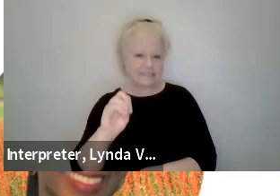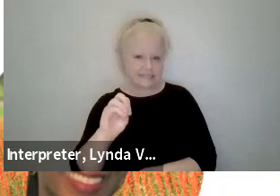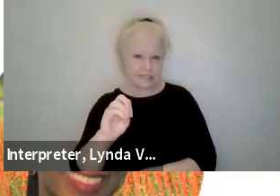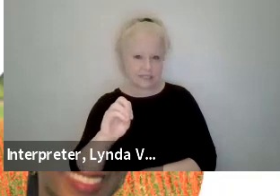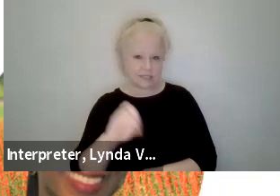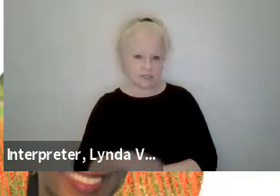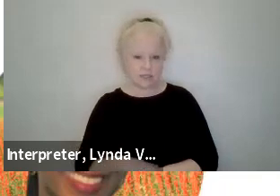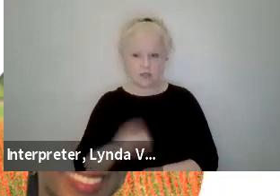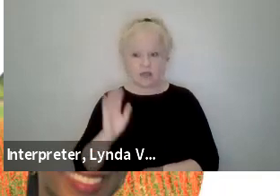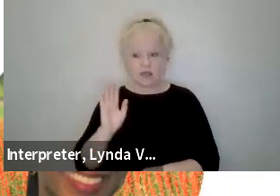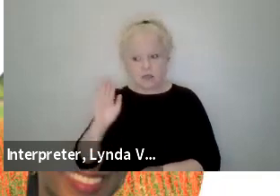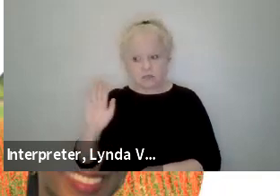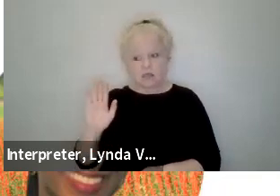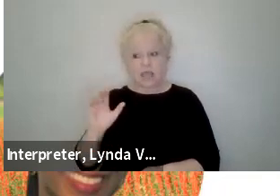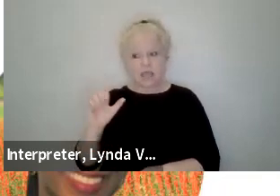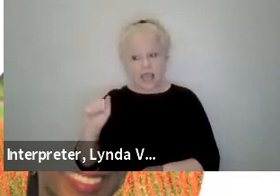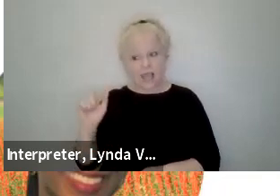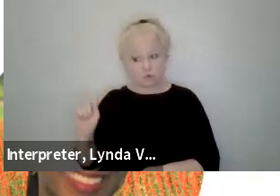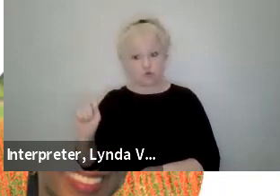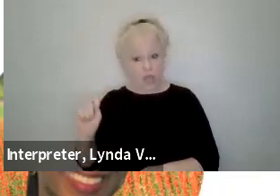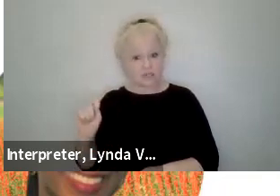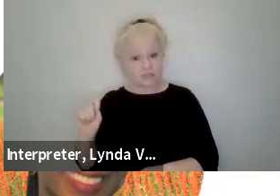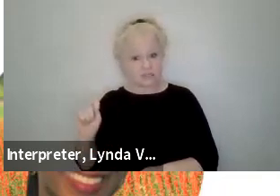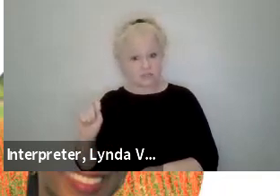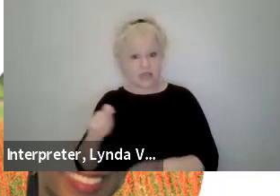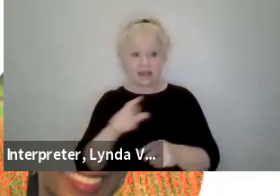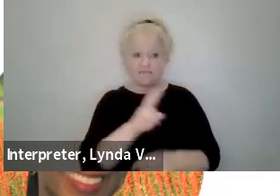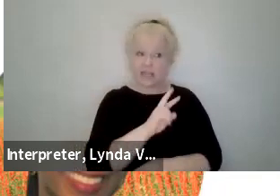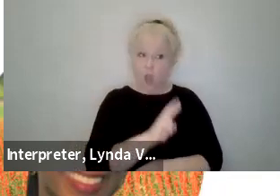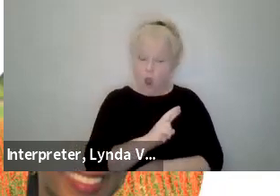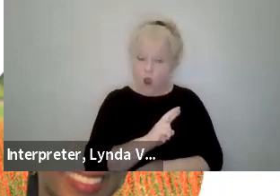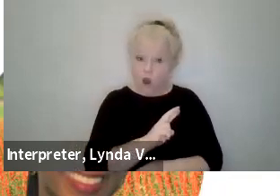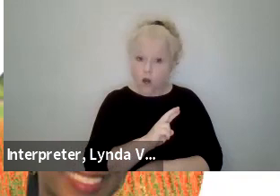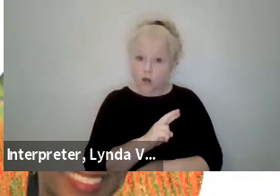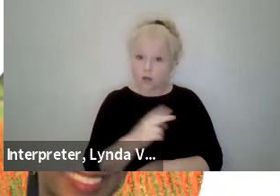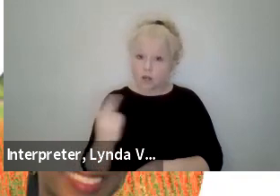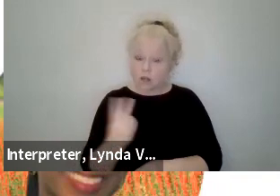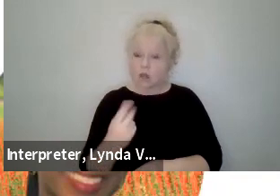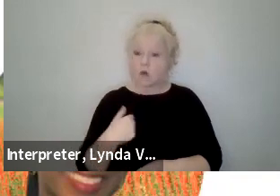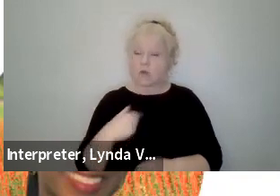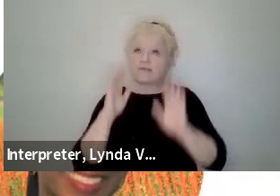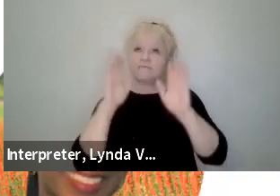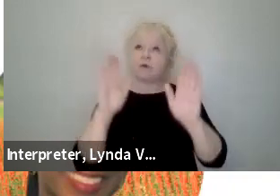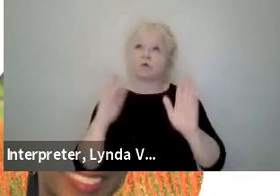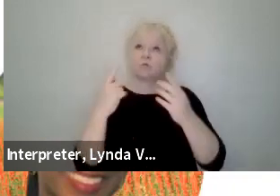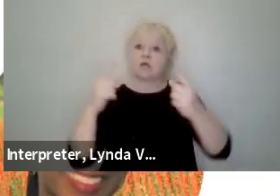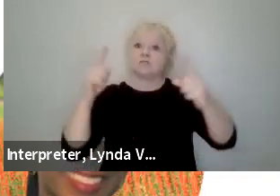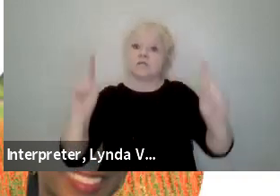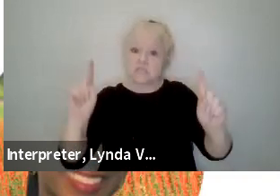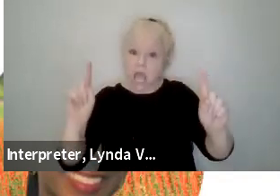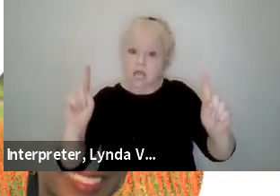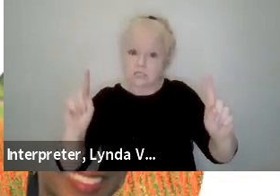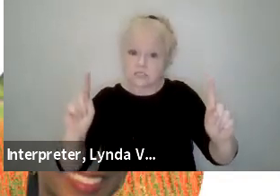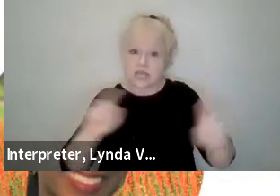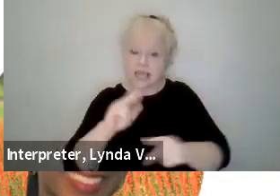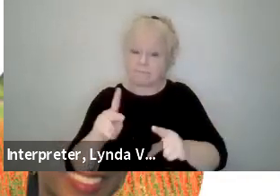With the support from the Able Trust and vocational rehabilitation, we've had great success in getting people